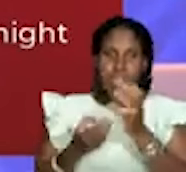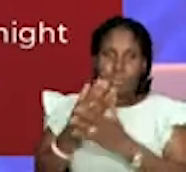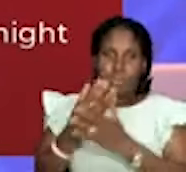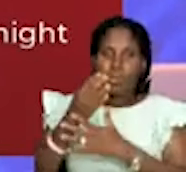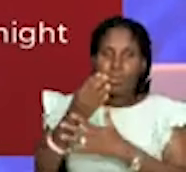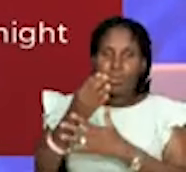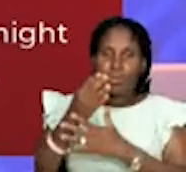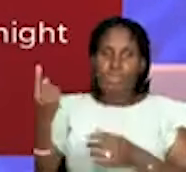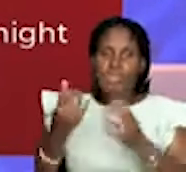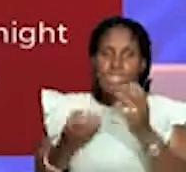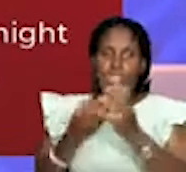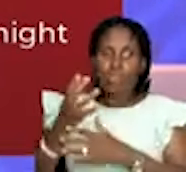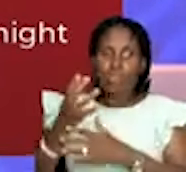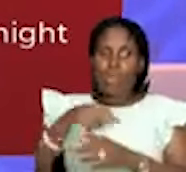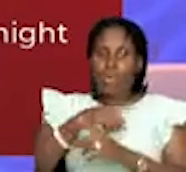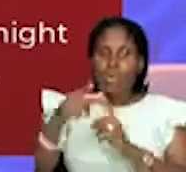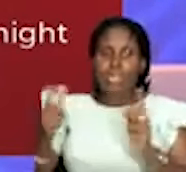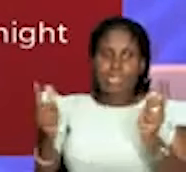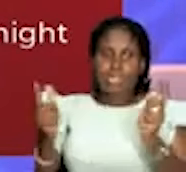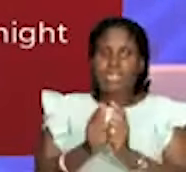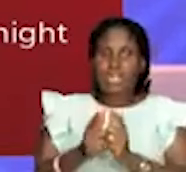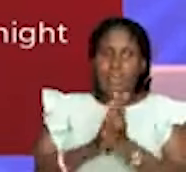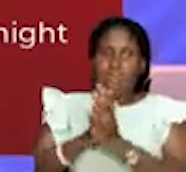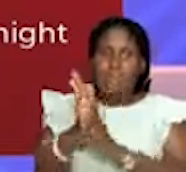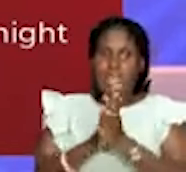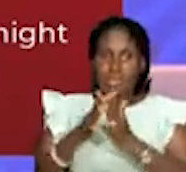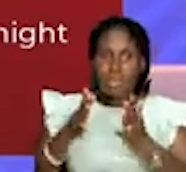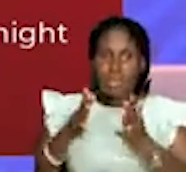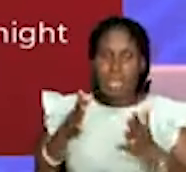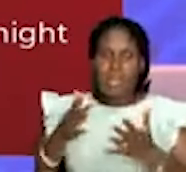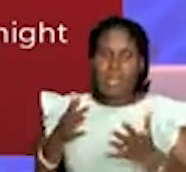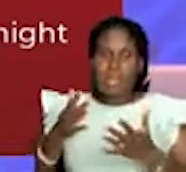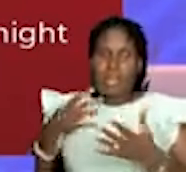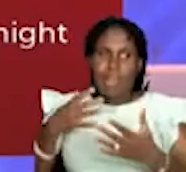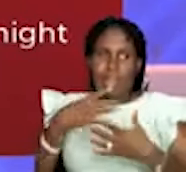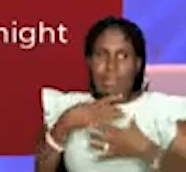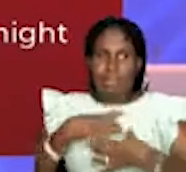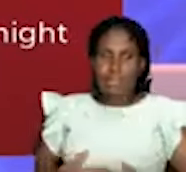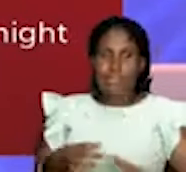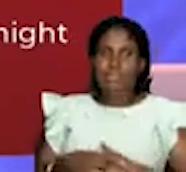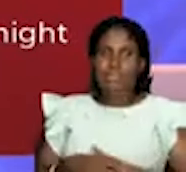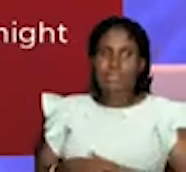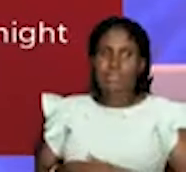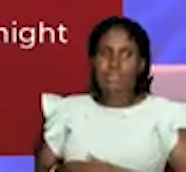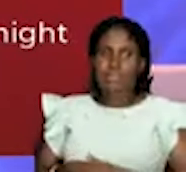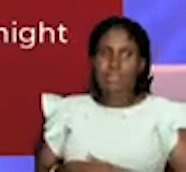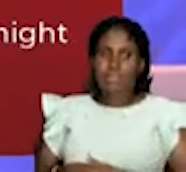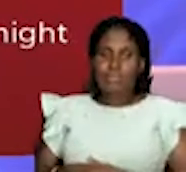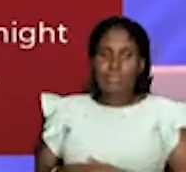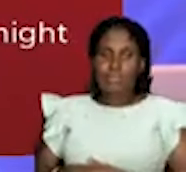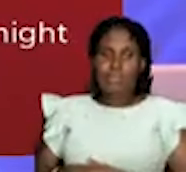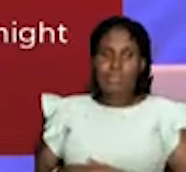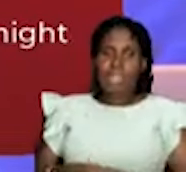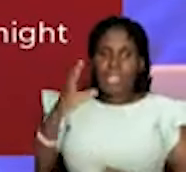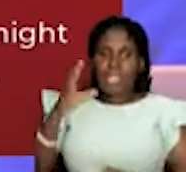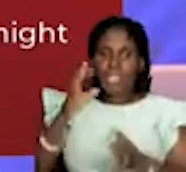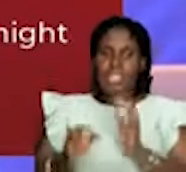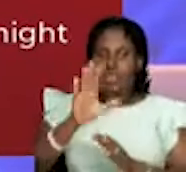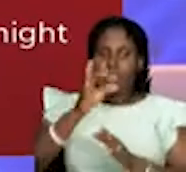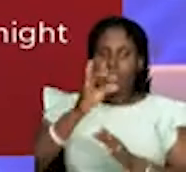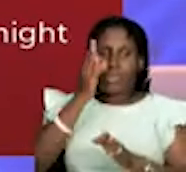desire. If you do not see the need for increase in faith, your faith will not grow. And if your faith does not